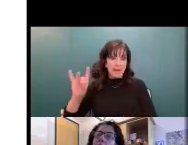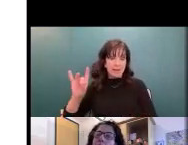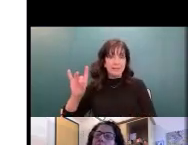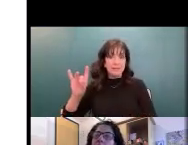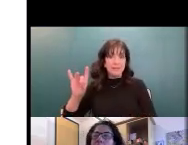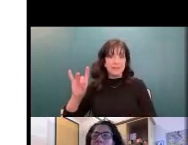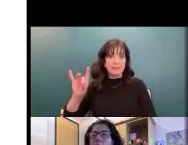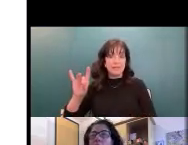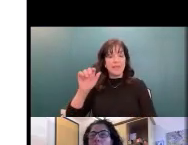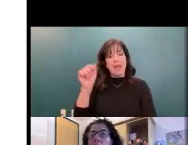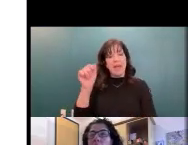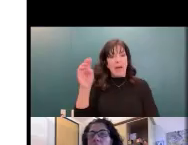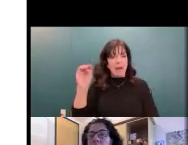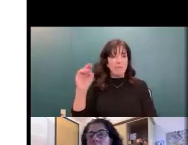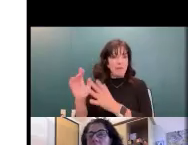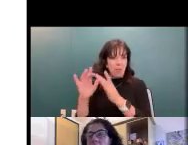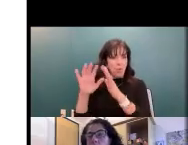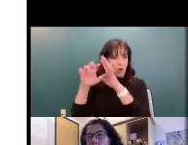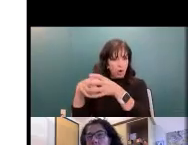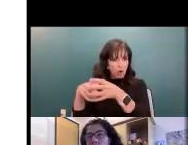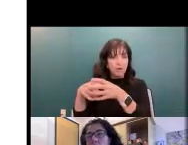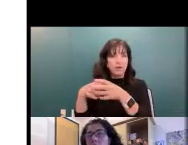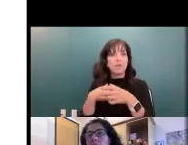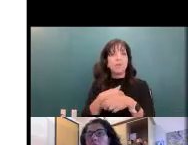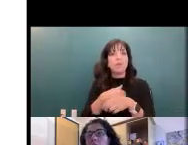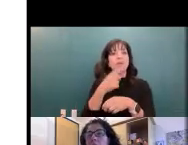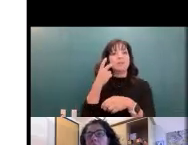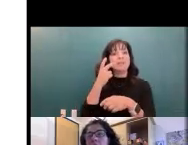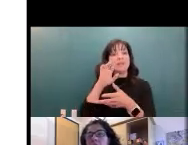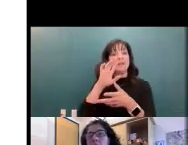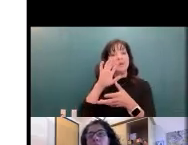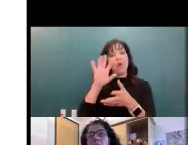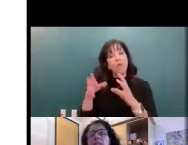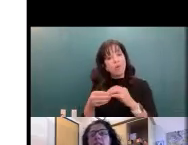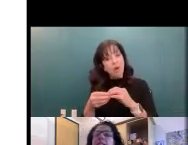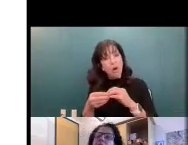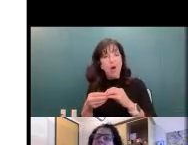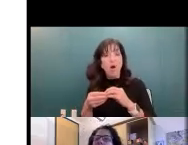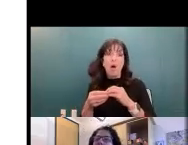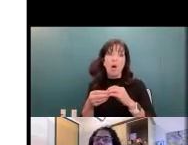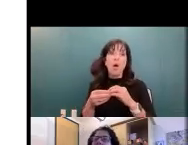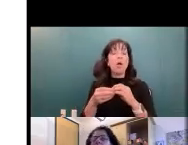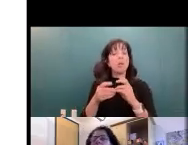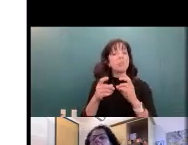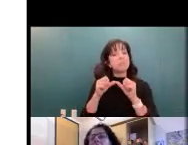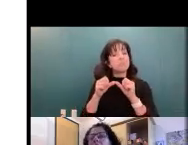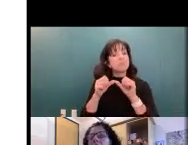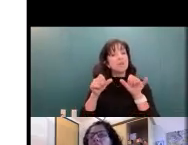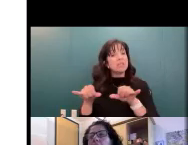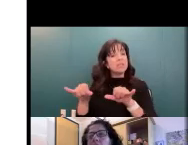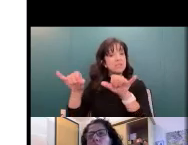the ADDM network, we see overall pretty consistent